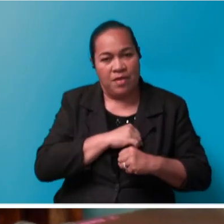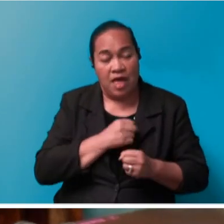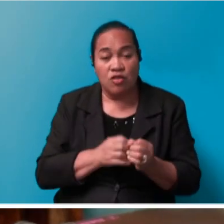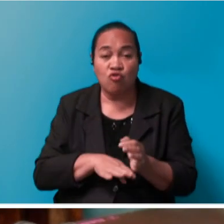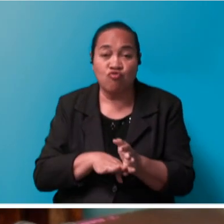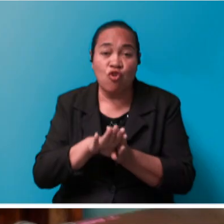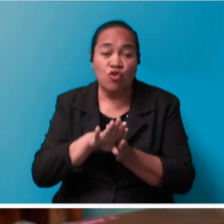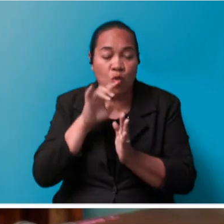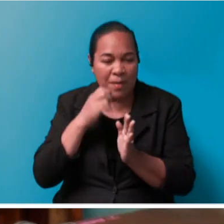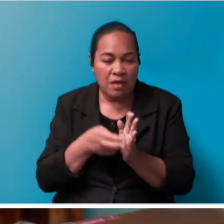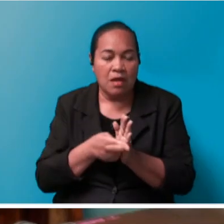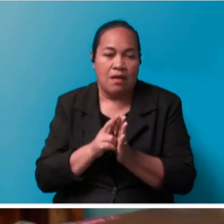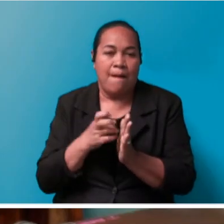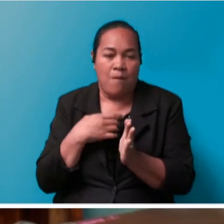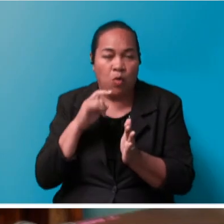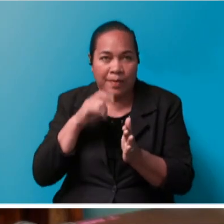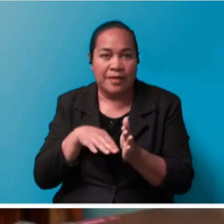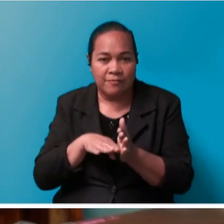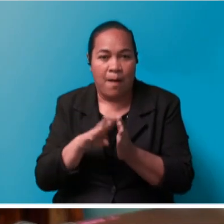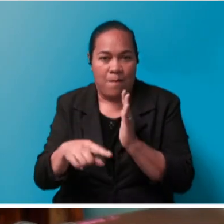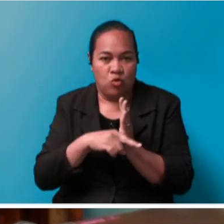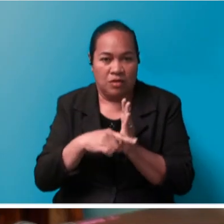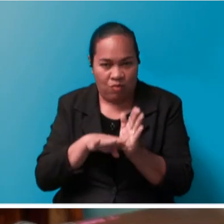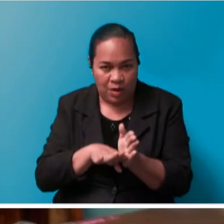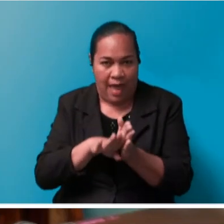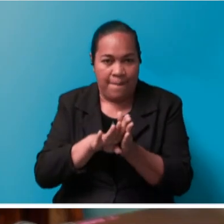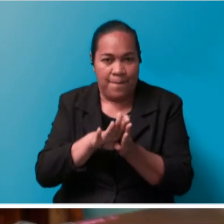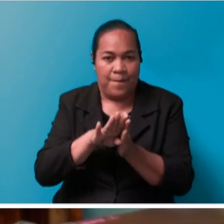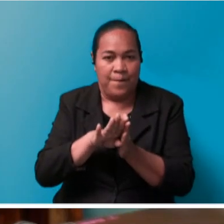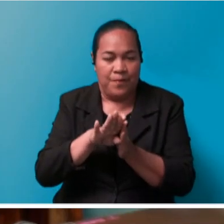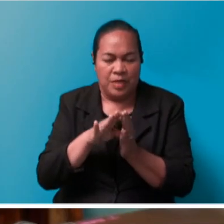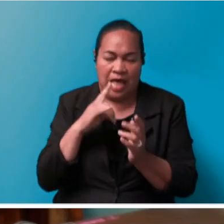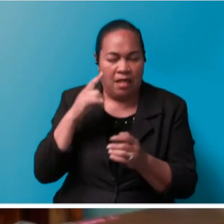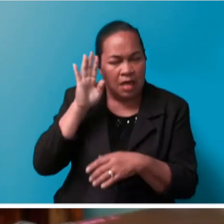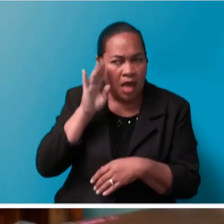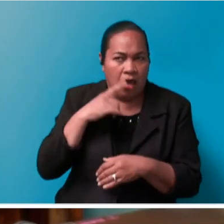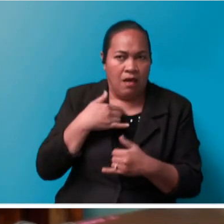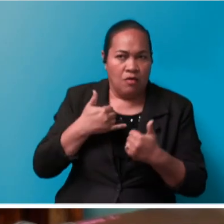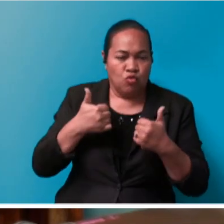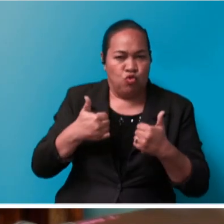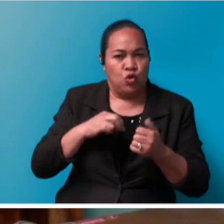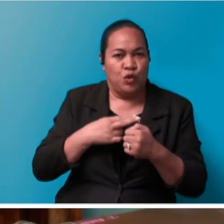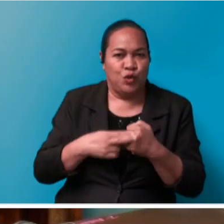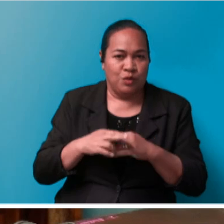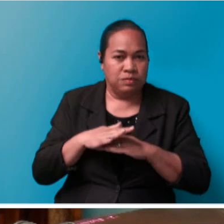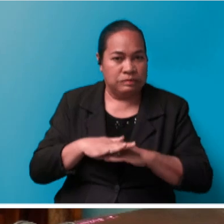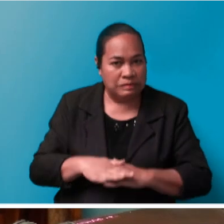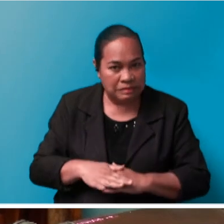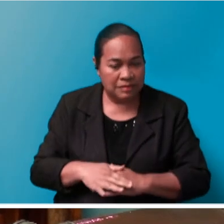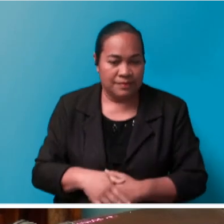be revised further upwards. And that's very good news, Mr. Speaker. At the